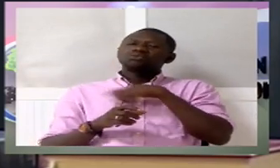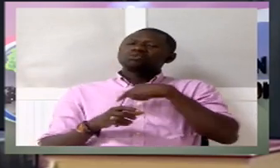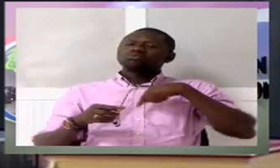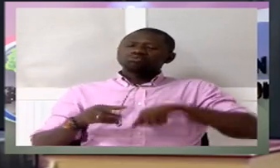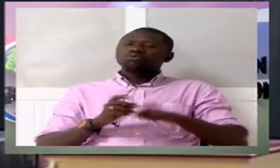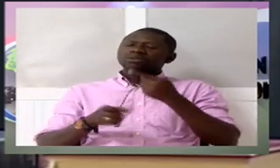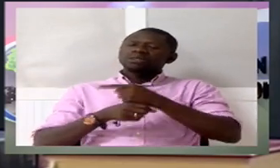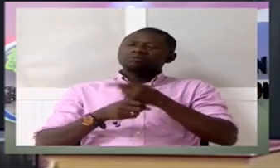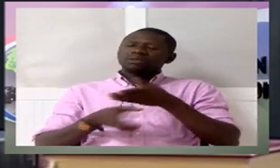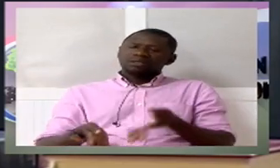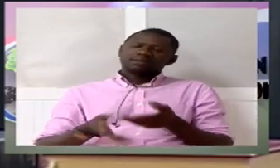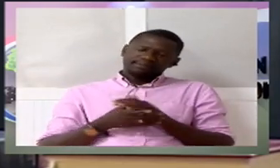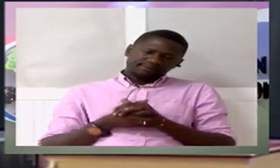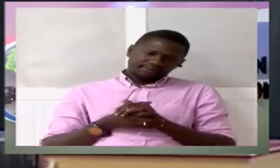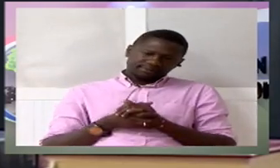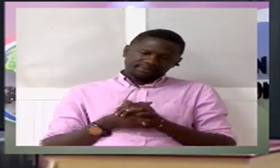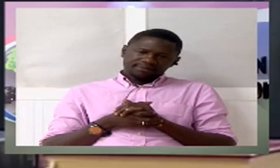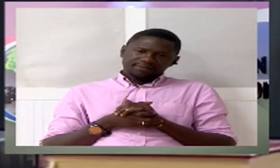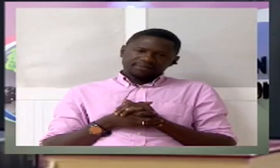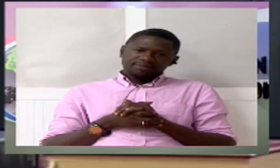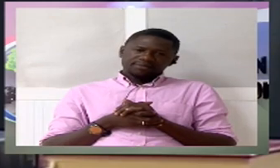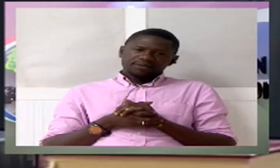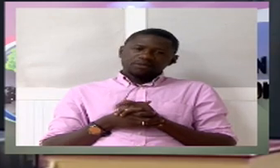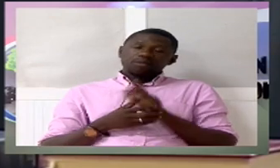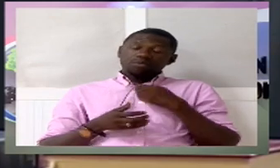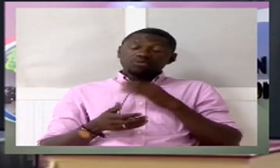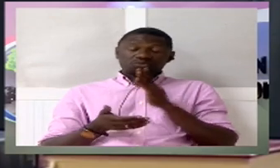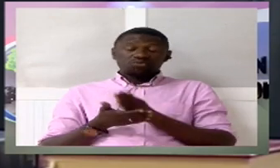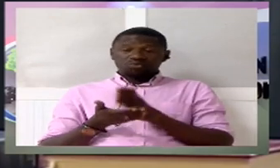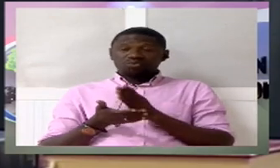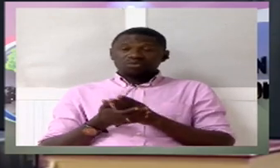in the actual sense,